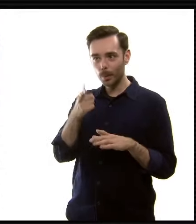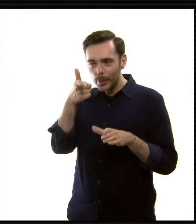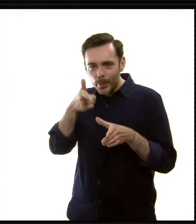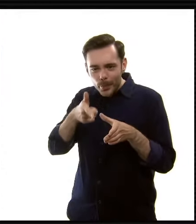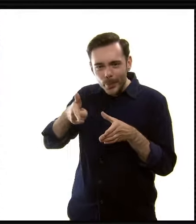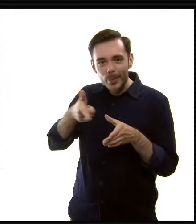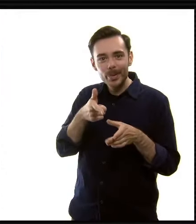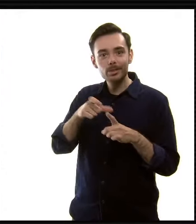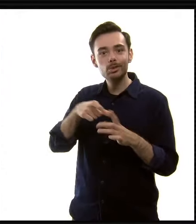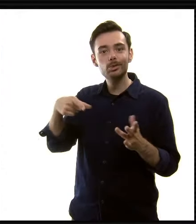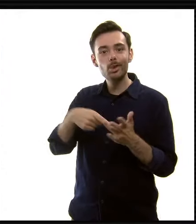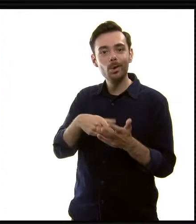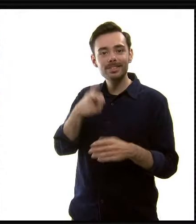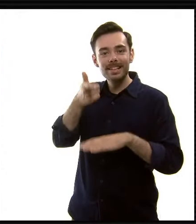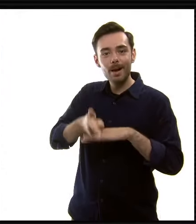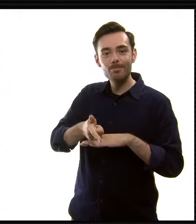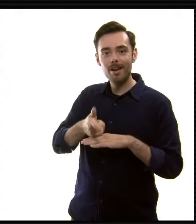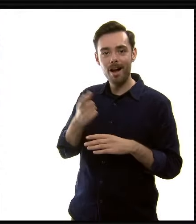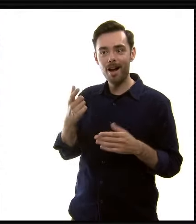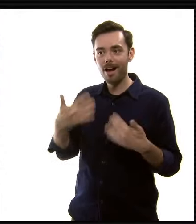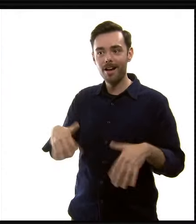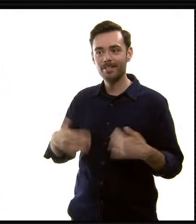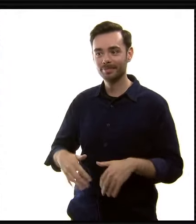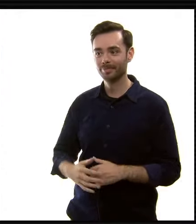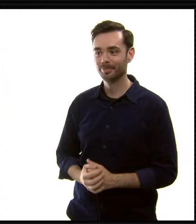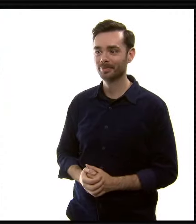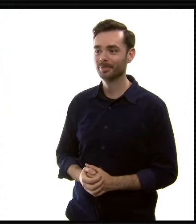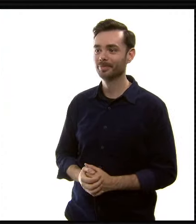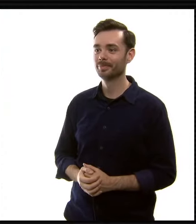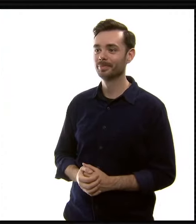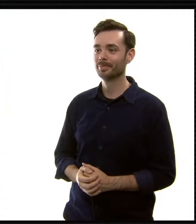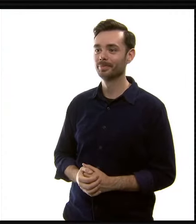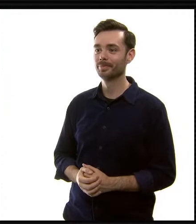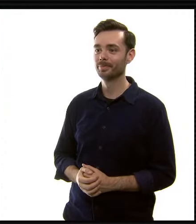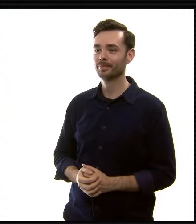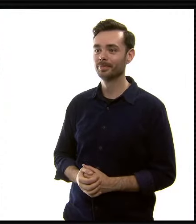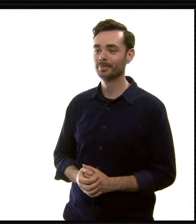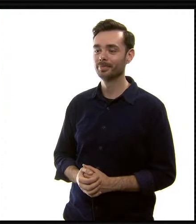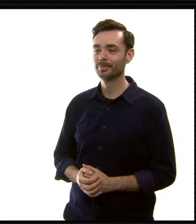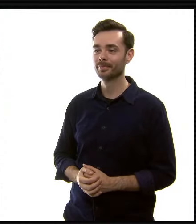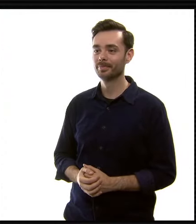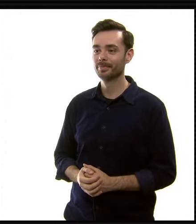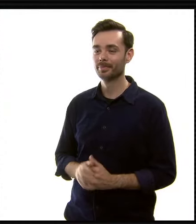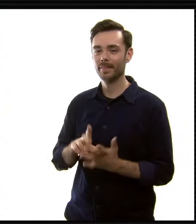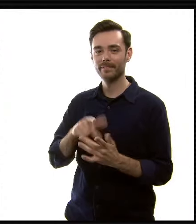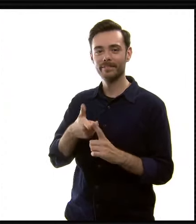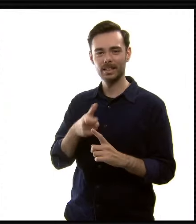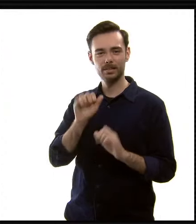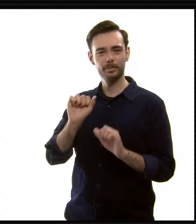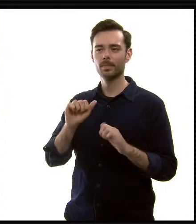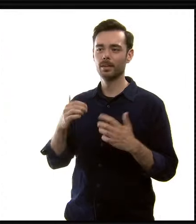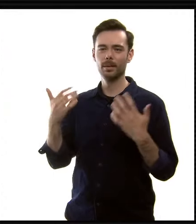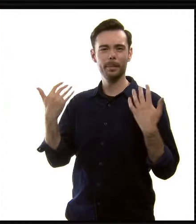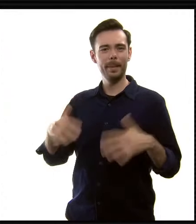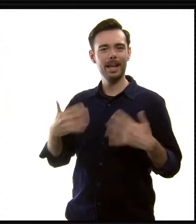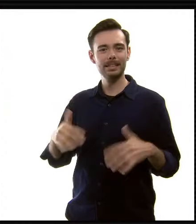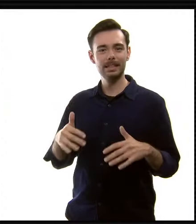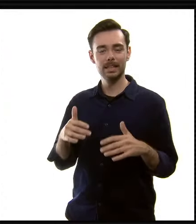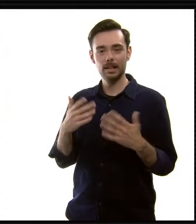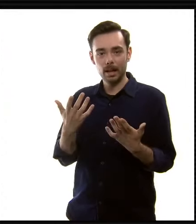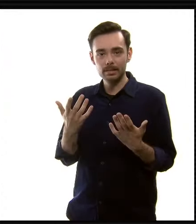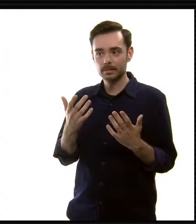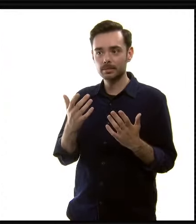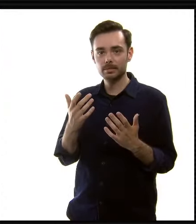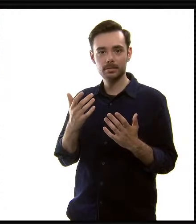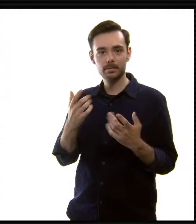Dot. This is amazing, Thank you so Justin. much. And to delve a little bit deeper into the weird world of Doctor Strange, we've actually